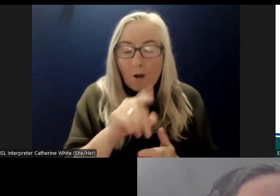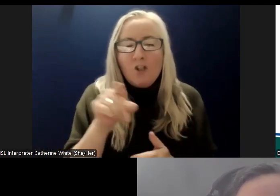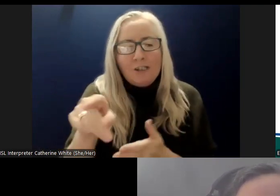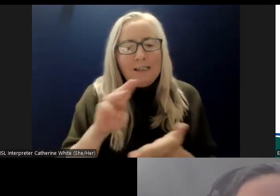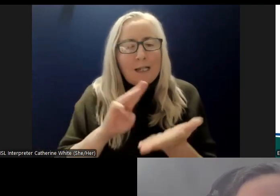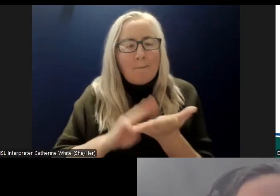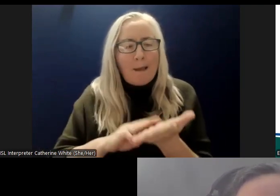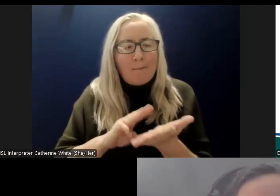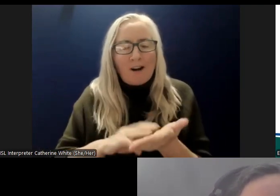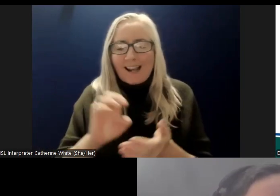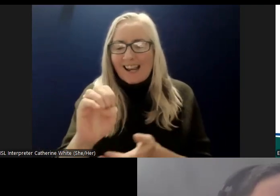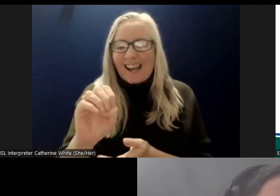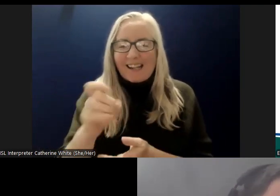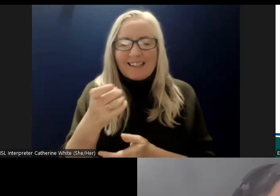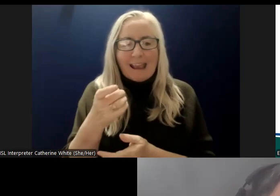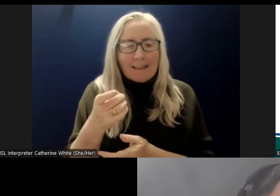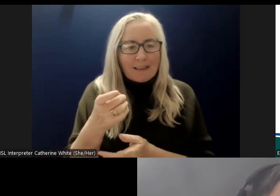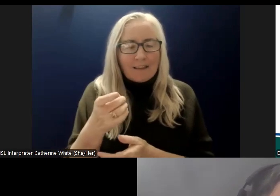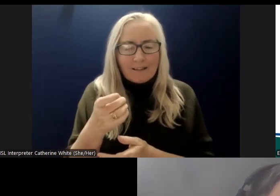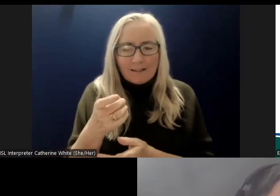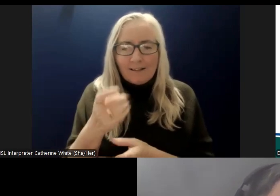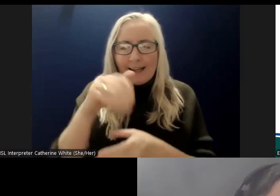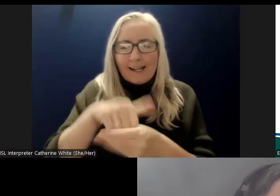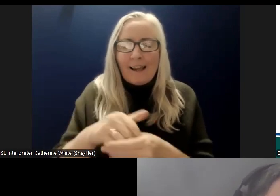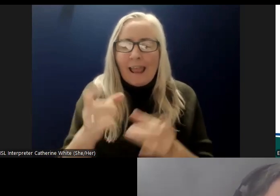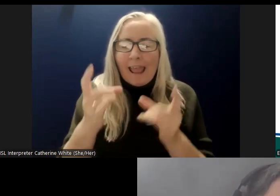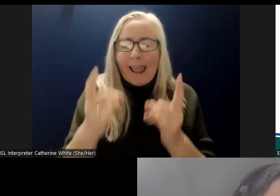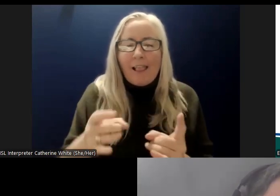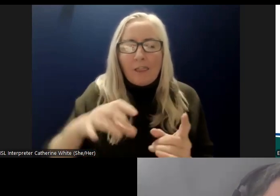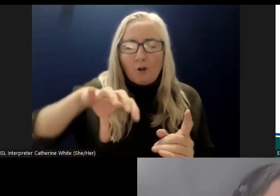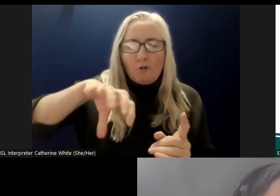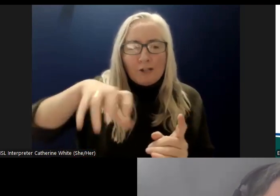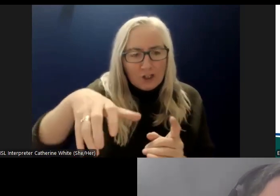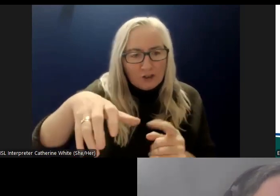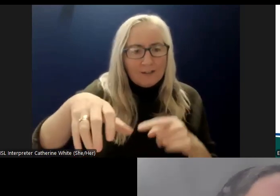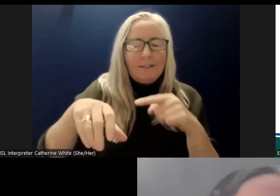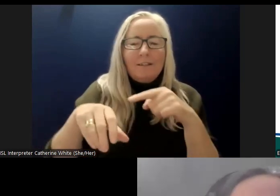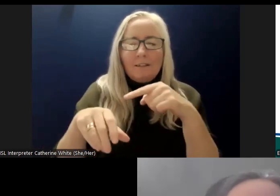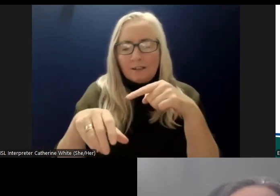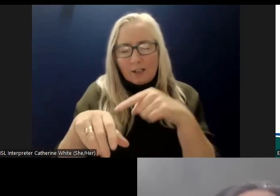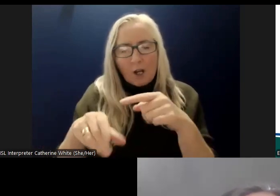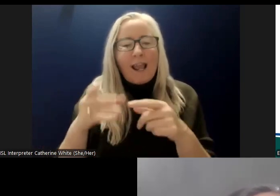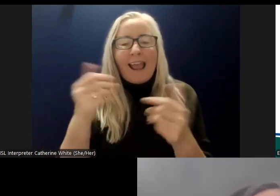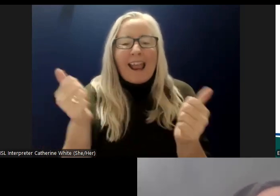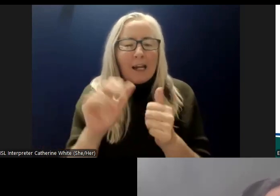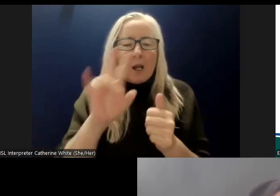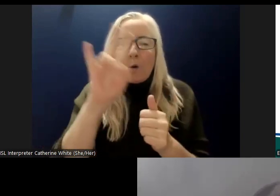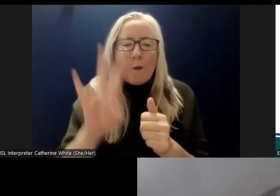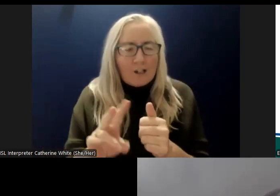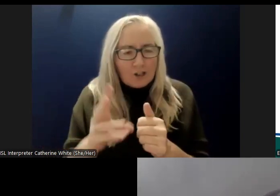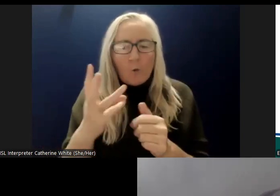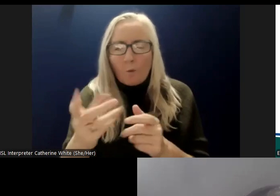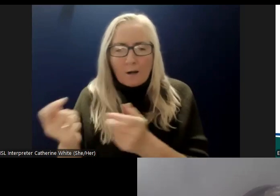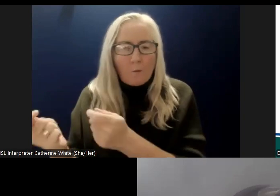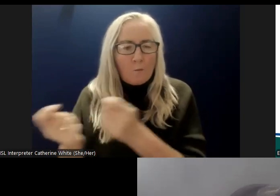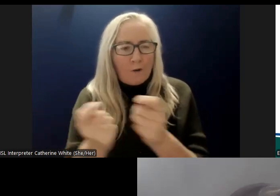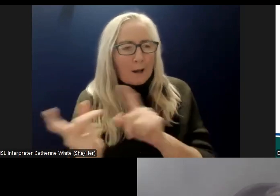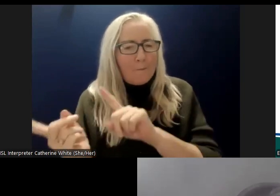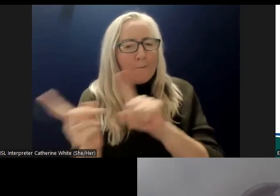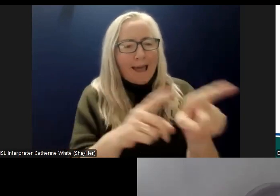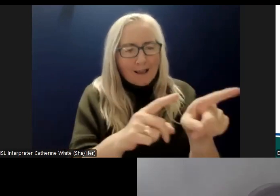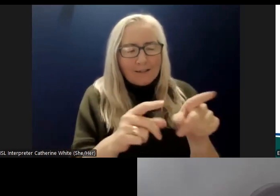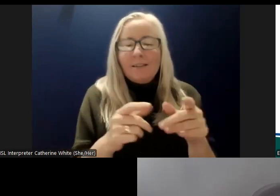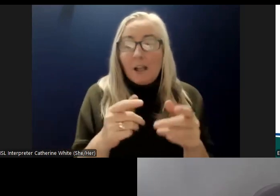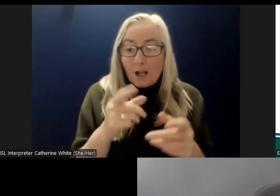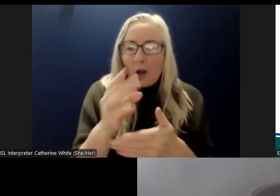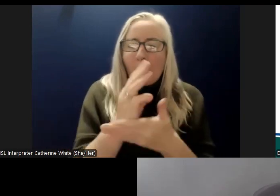the executive in our health region, and she will take back the queries and questions that she has. She's also